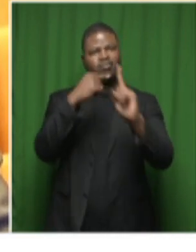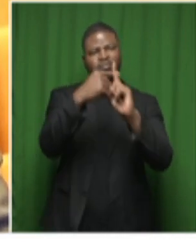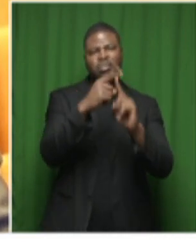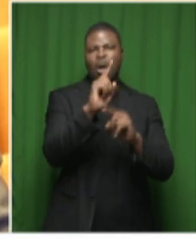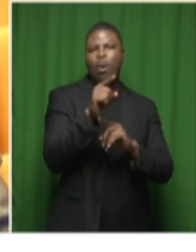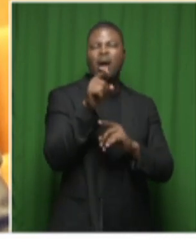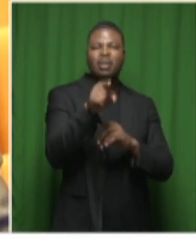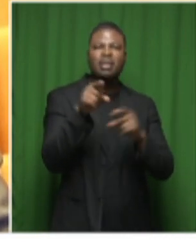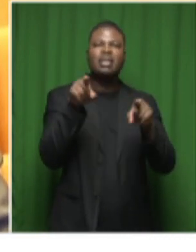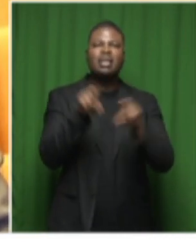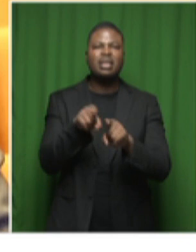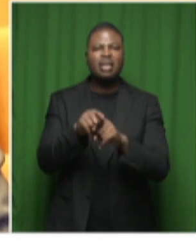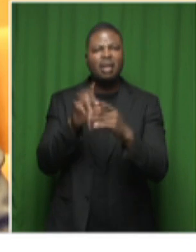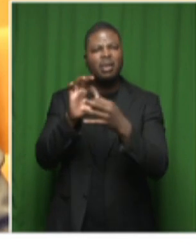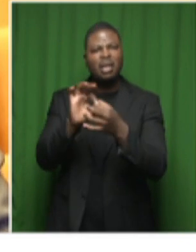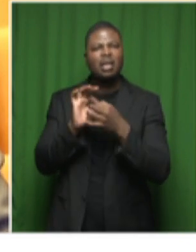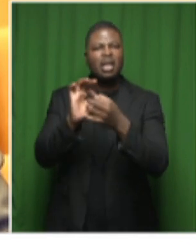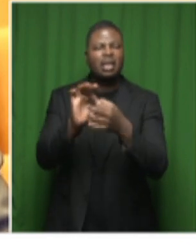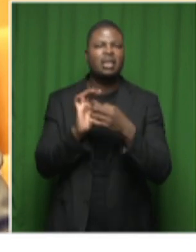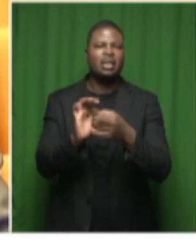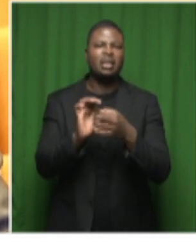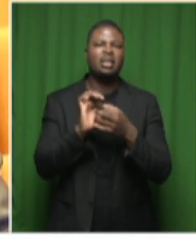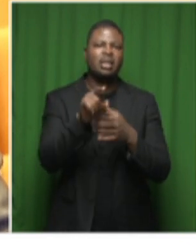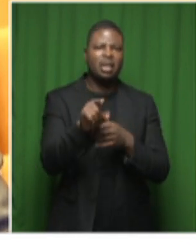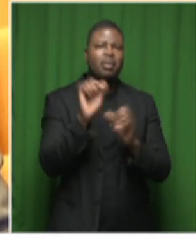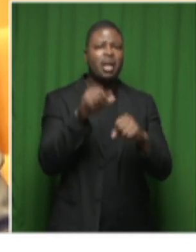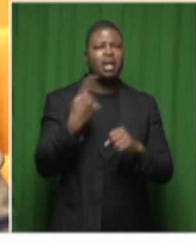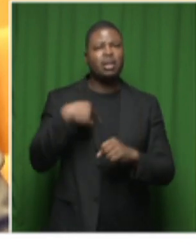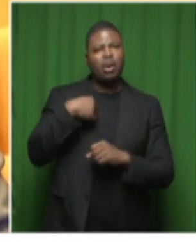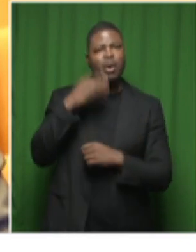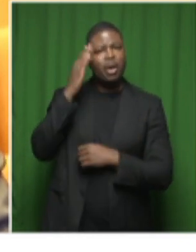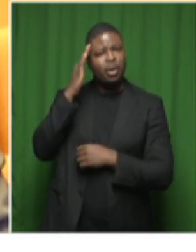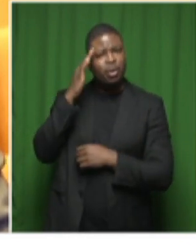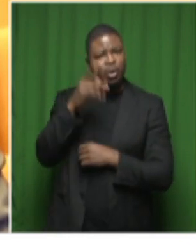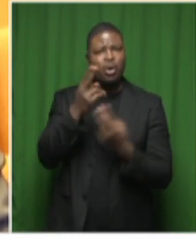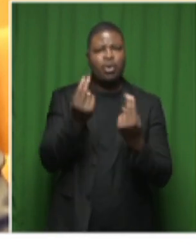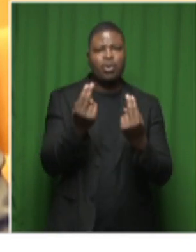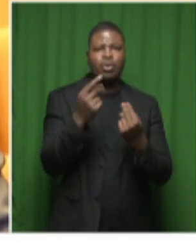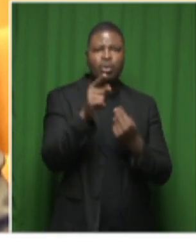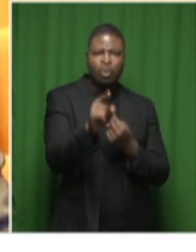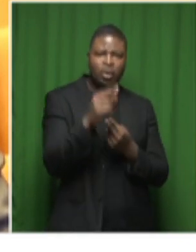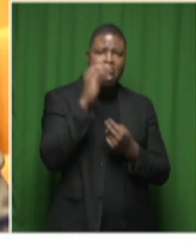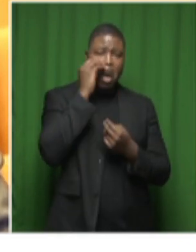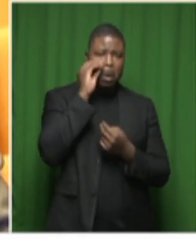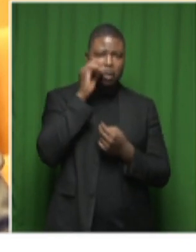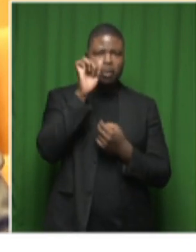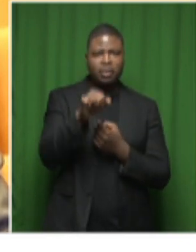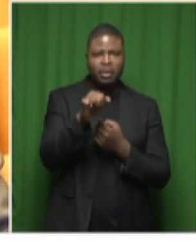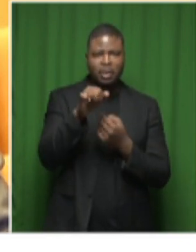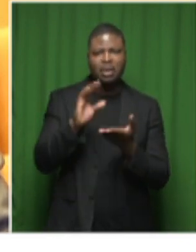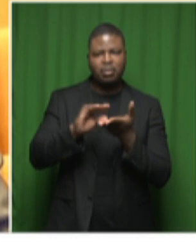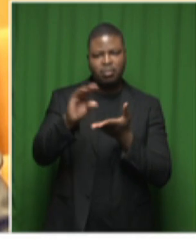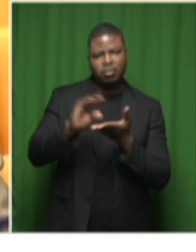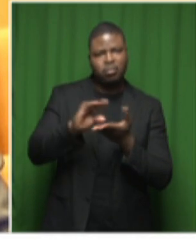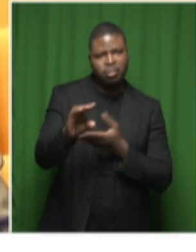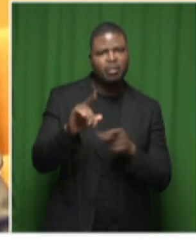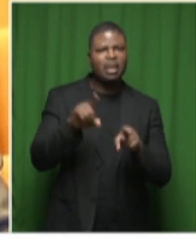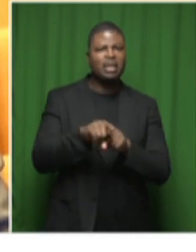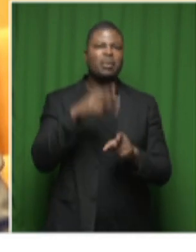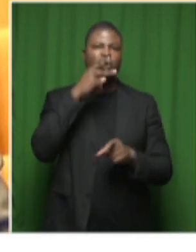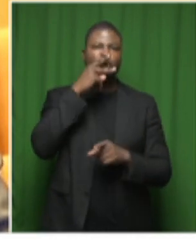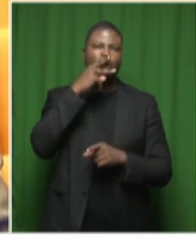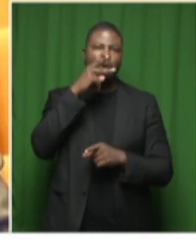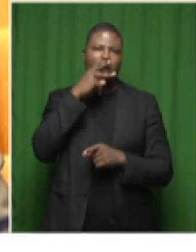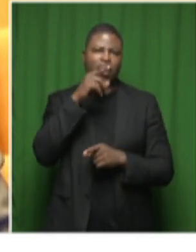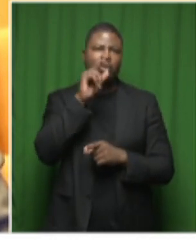the relationship that now, we know news has emerged of the relationship between this key sponsor and the tobacco industry. You